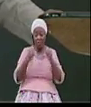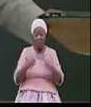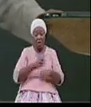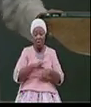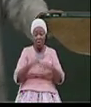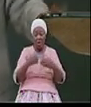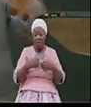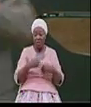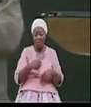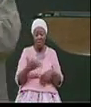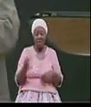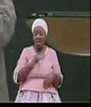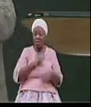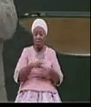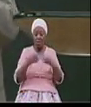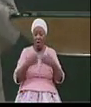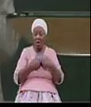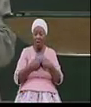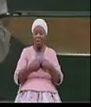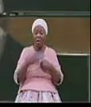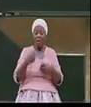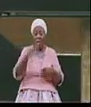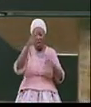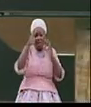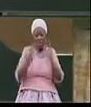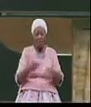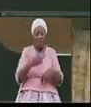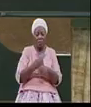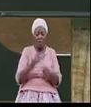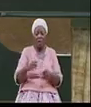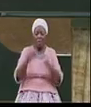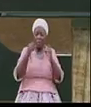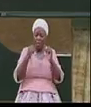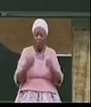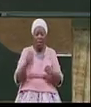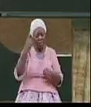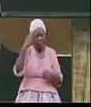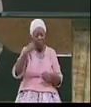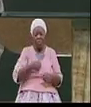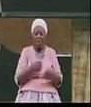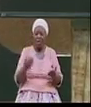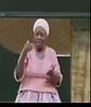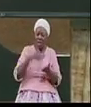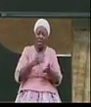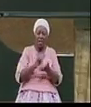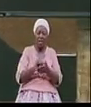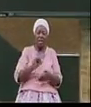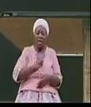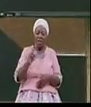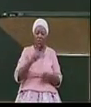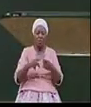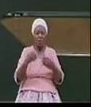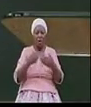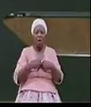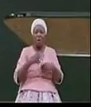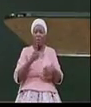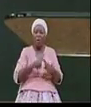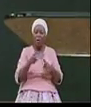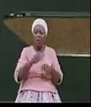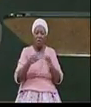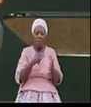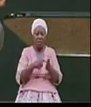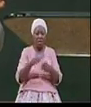background. I don't have the decision-making faculty like I used to do. And you are doing this at this